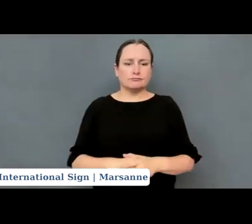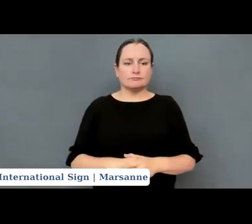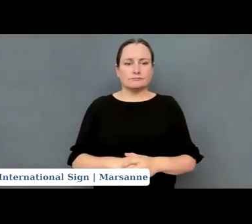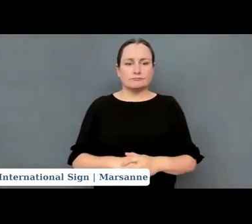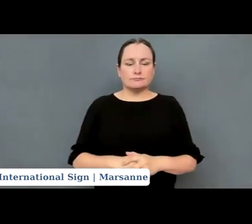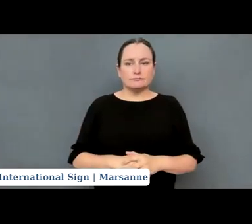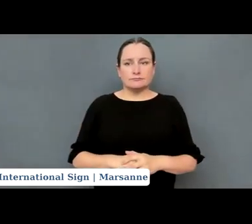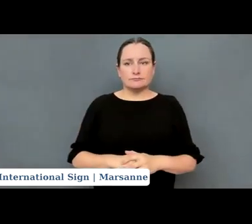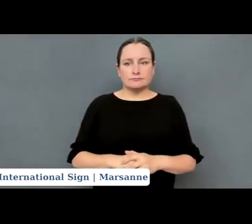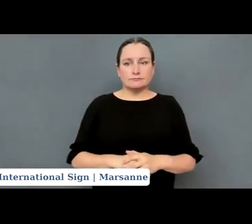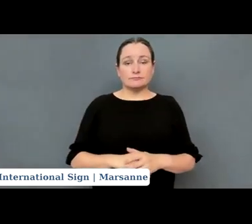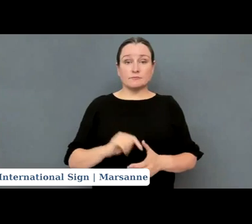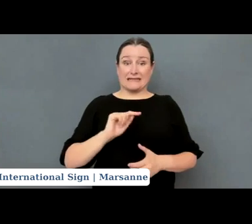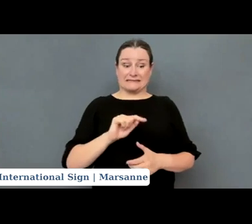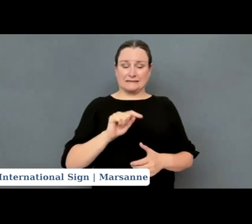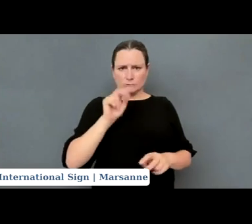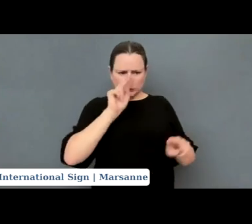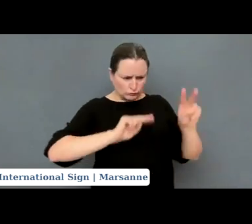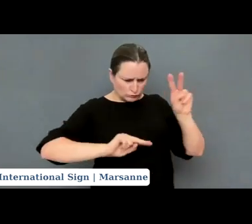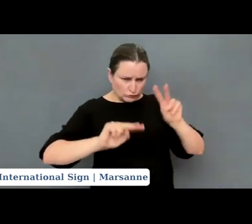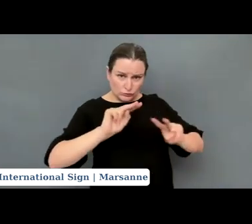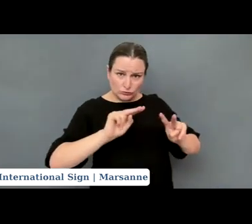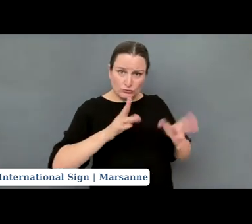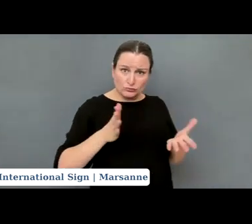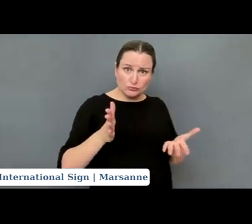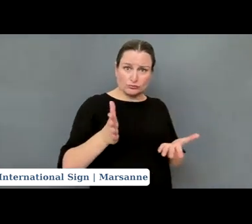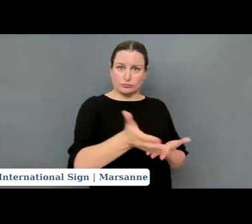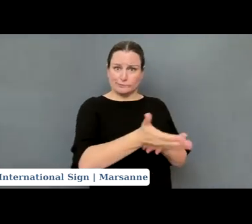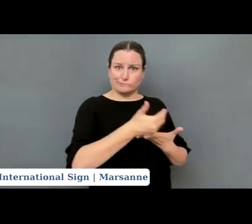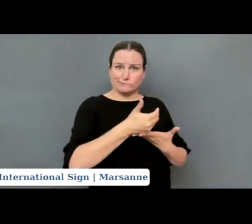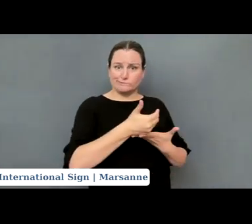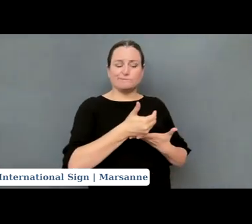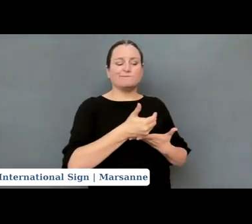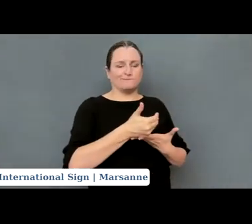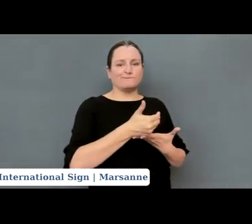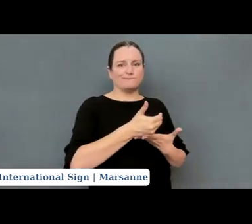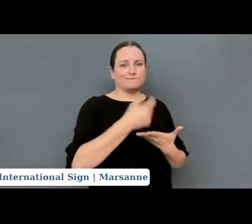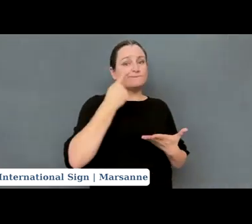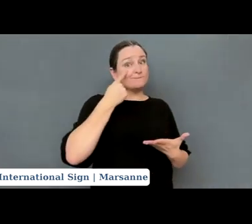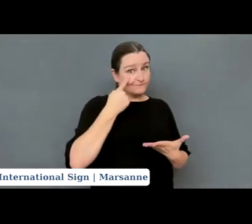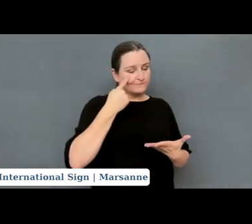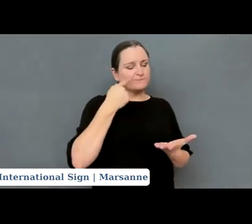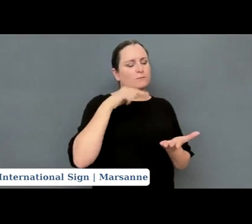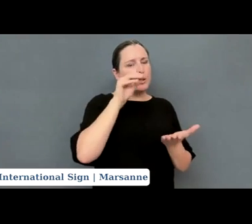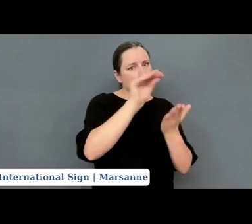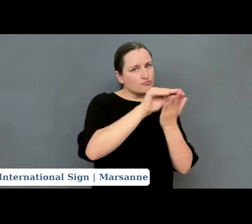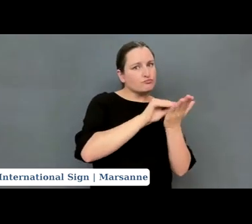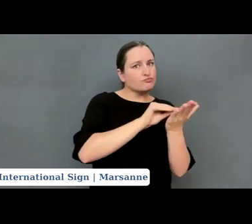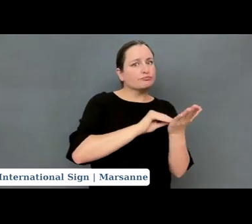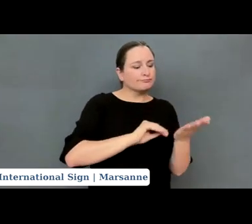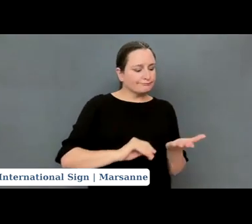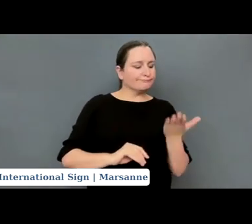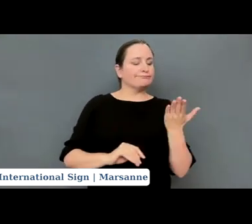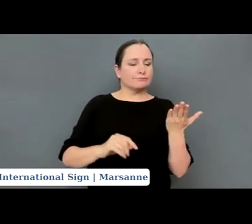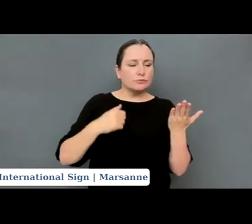that data to monitor what has been actually done. And we have